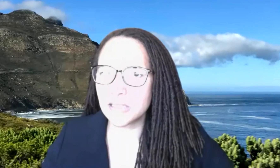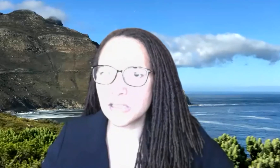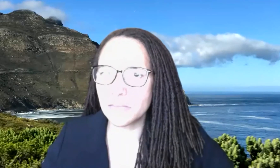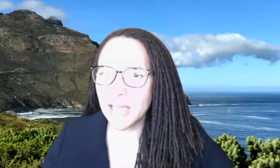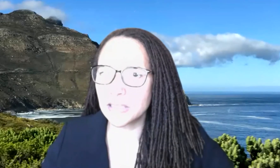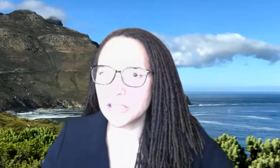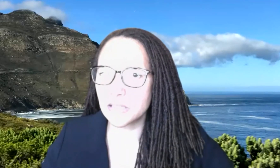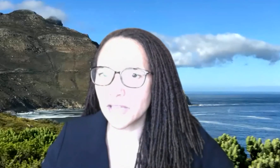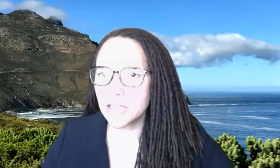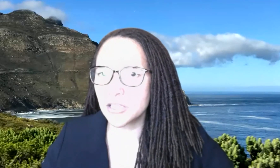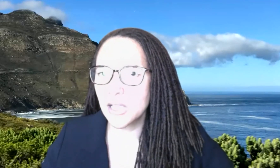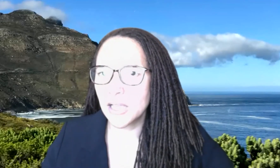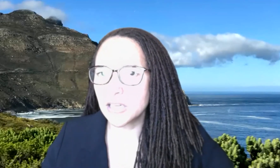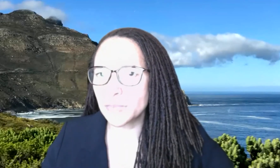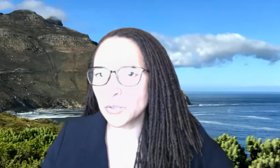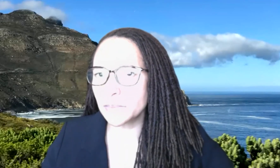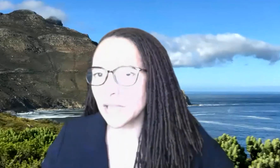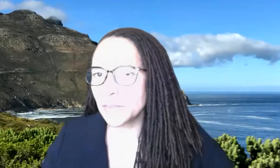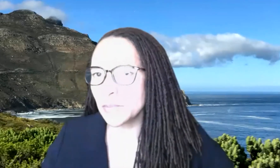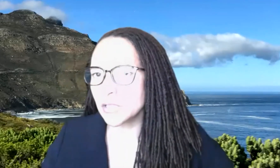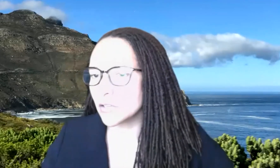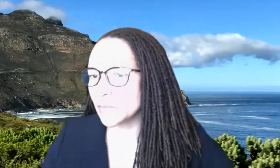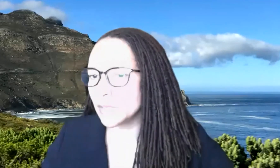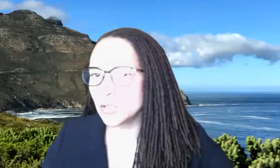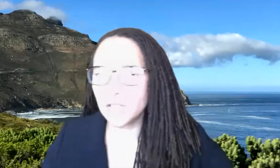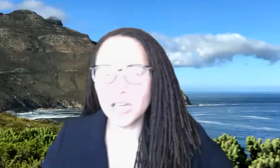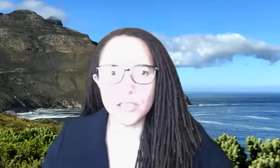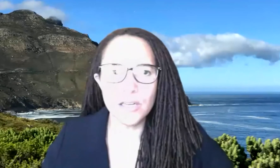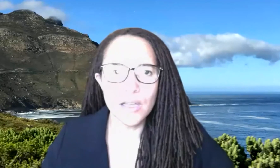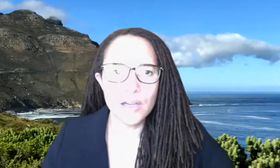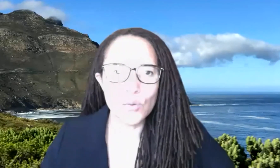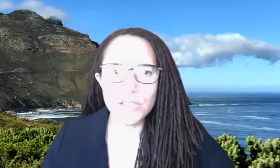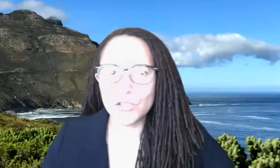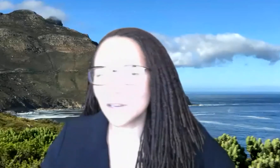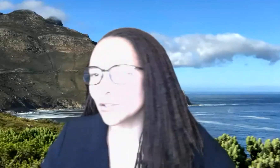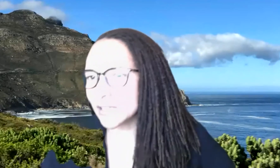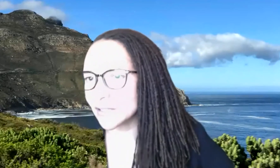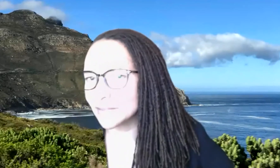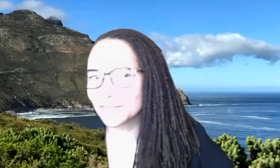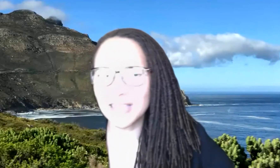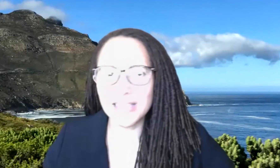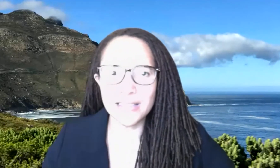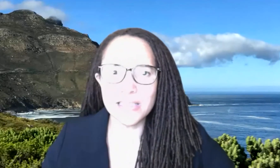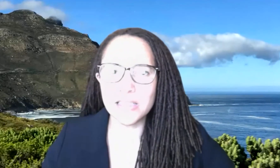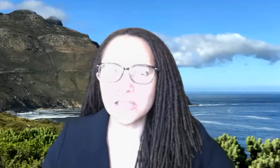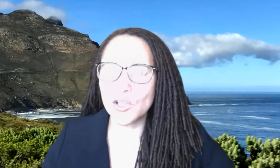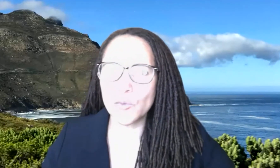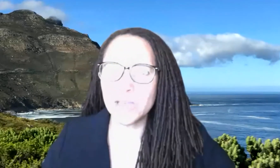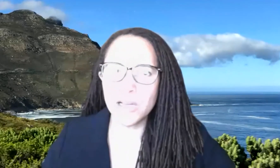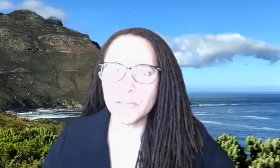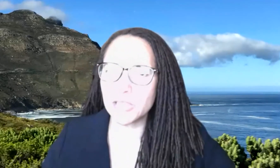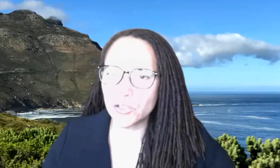that systematically disadvantage and exploit Black people and other people of color. What is critical here is that these systems